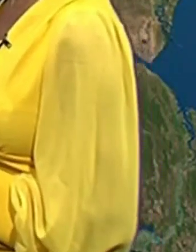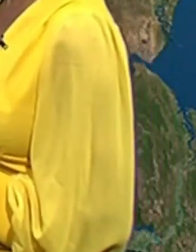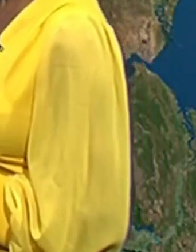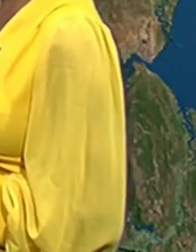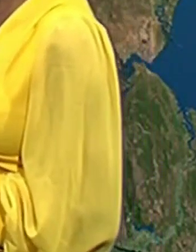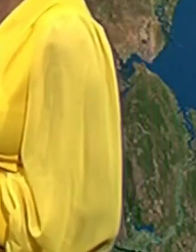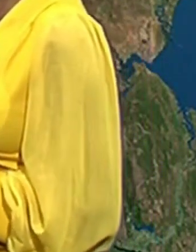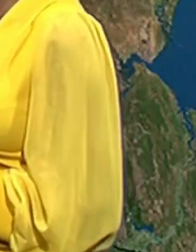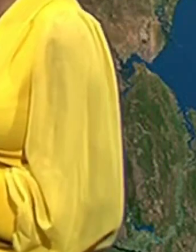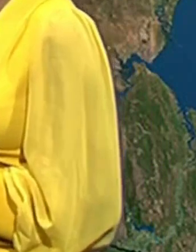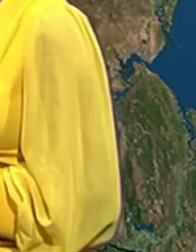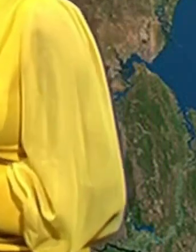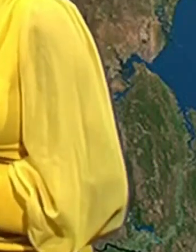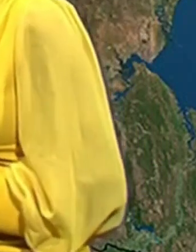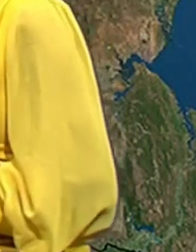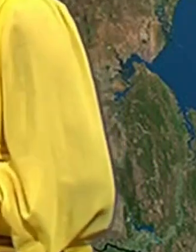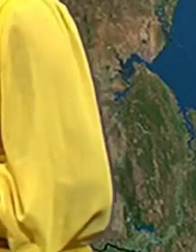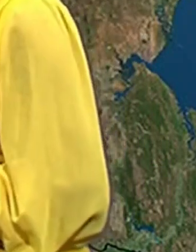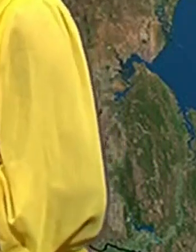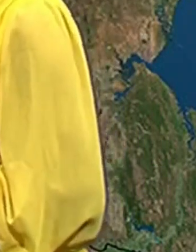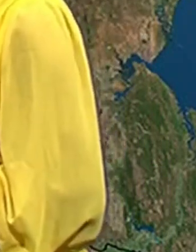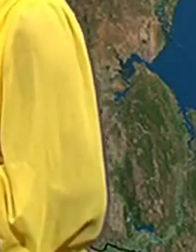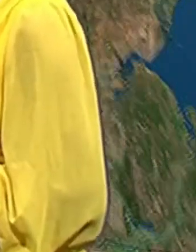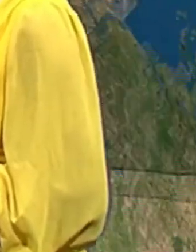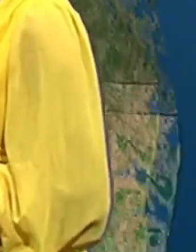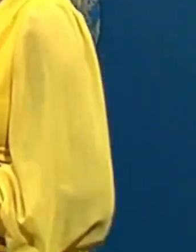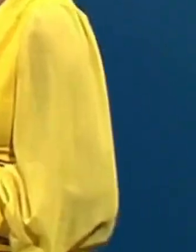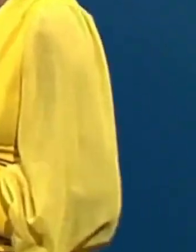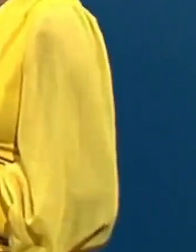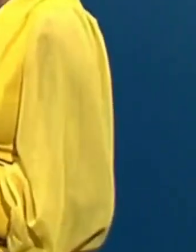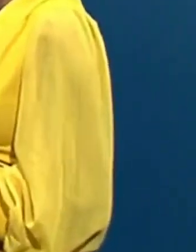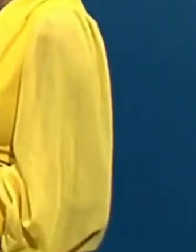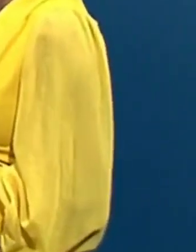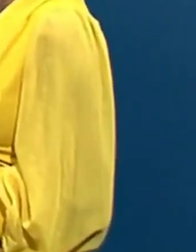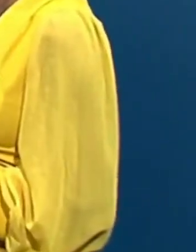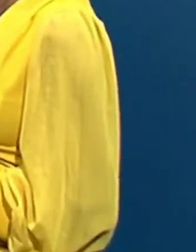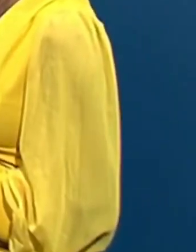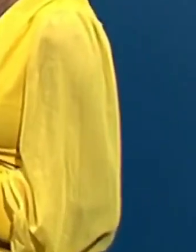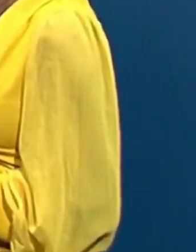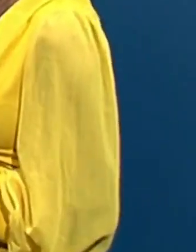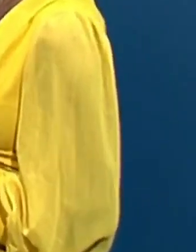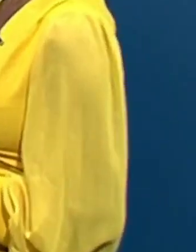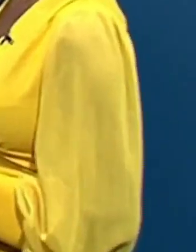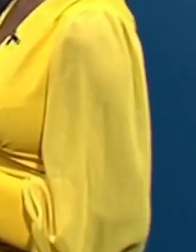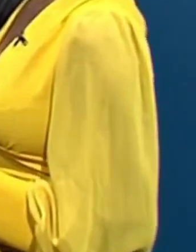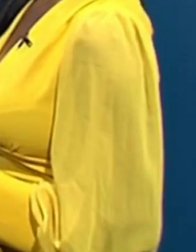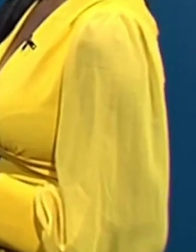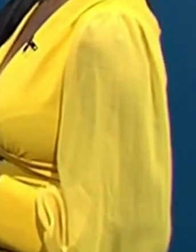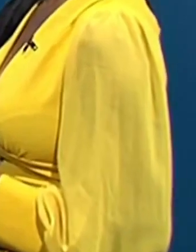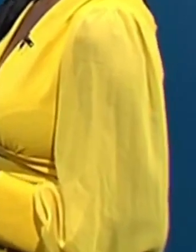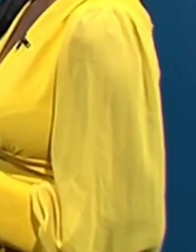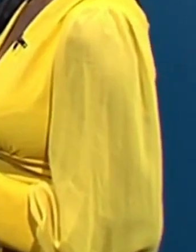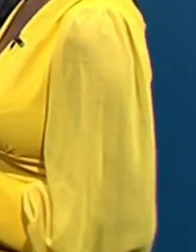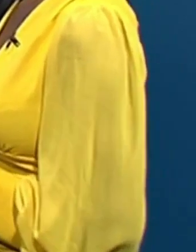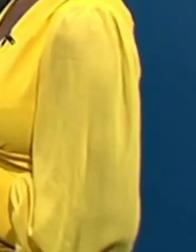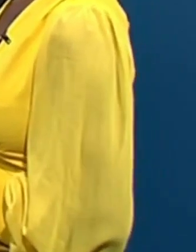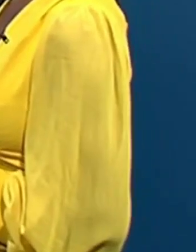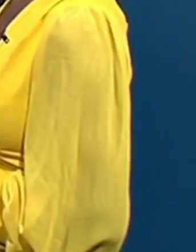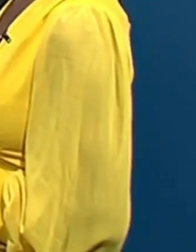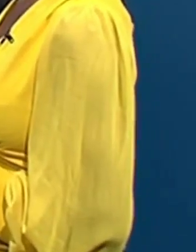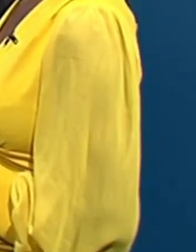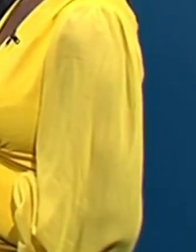le 17 Ermelo ka digata di le 11 go ya go di le 17 KwaZulu-Natal mo province re lebala ko Richards Bay go tla